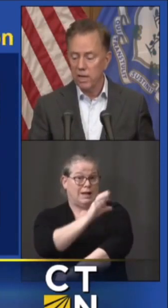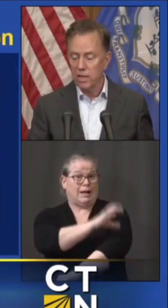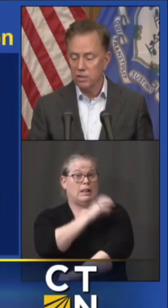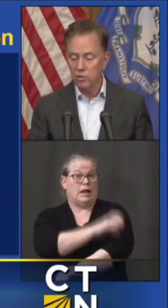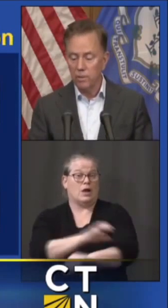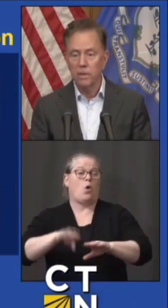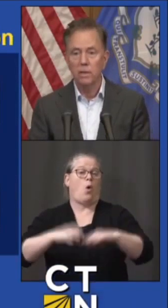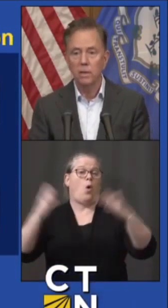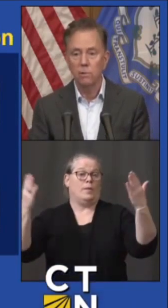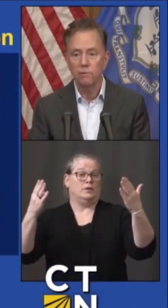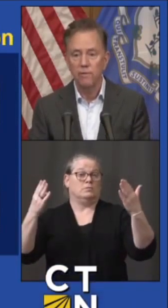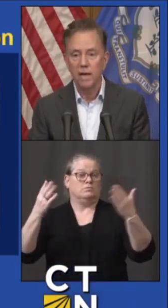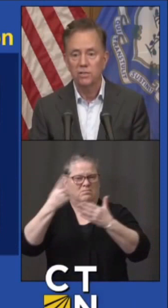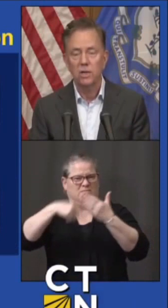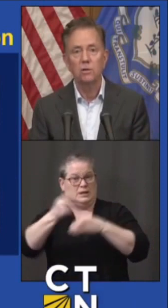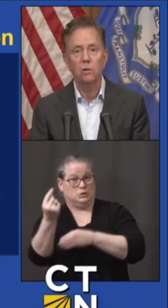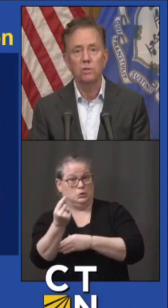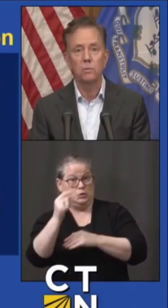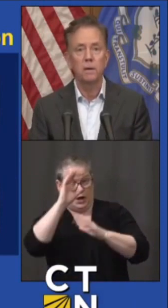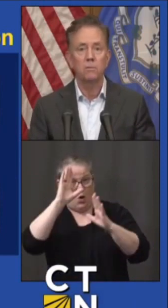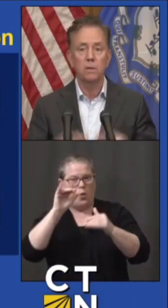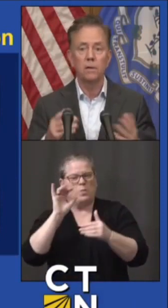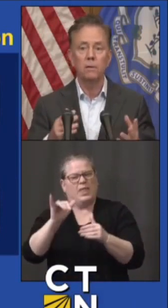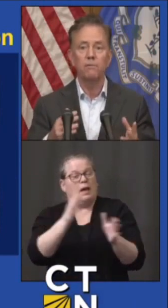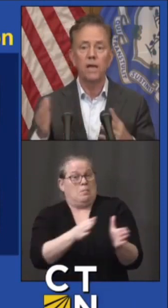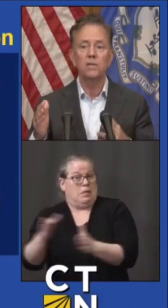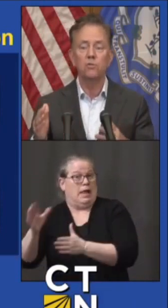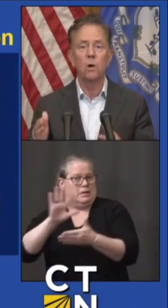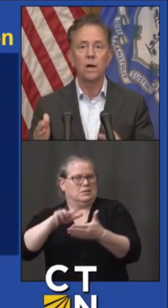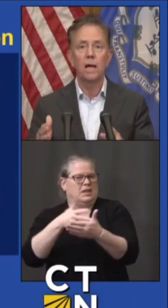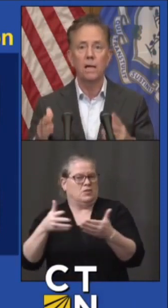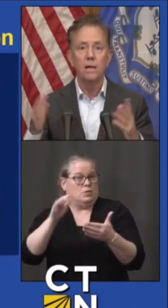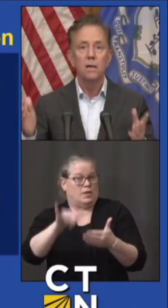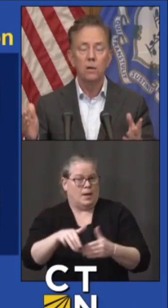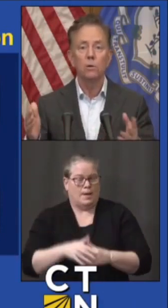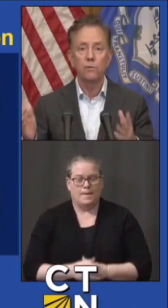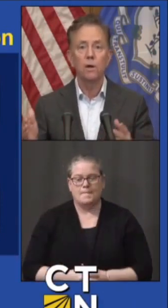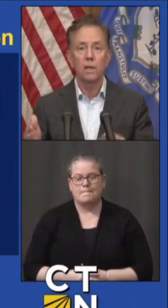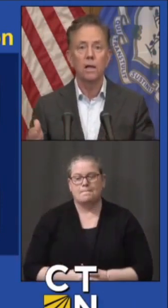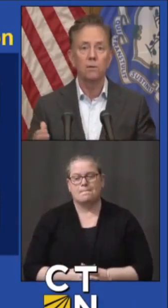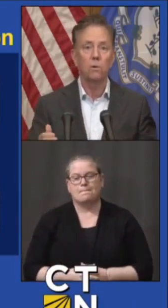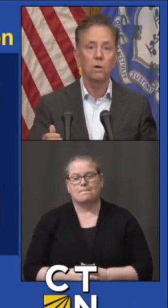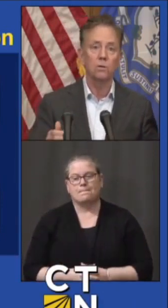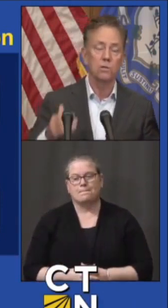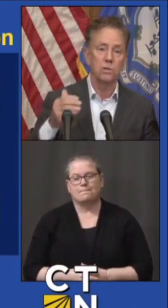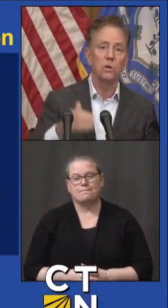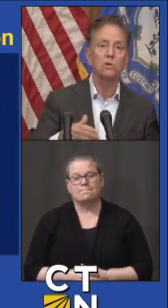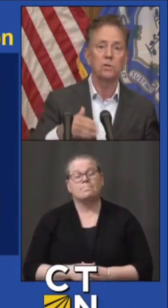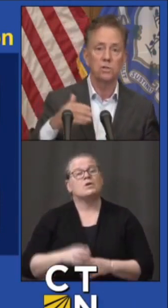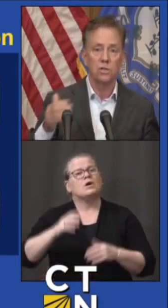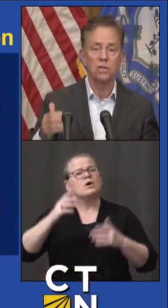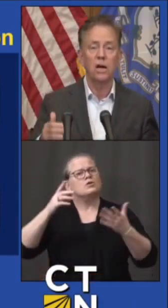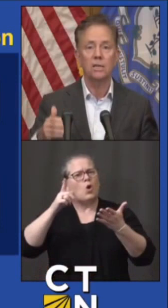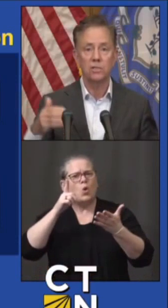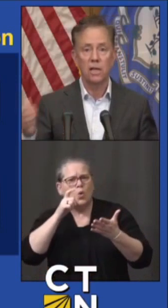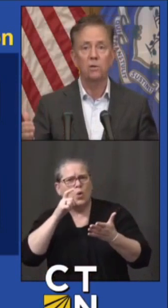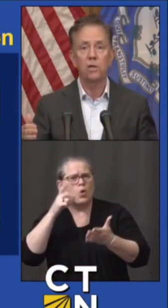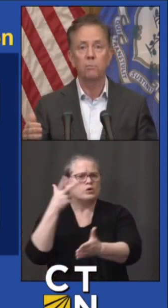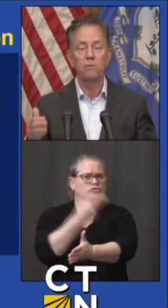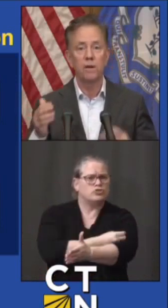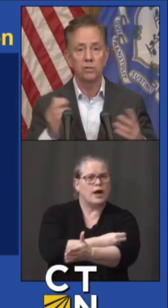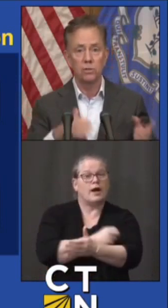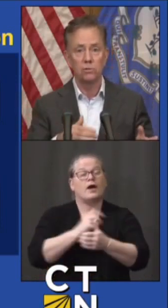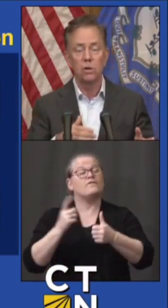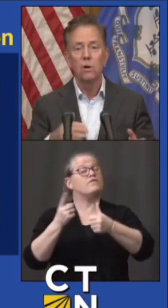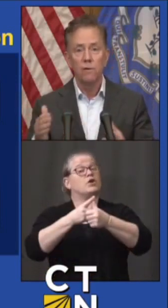how it's getting distributed real fast. I told you about Phase 1A, those frontline workers, the nurses, the docs, the